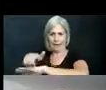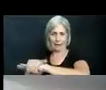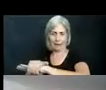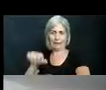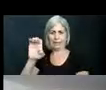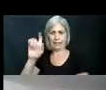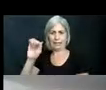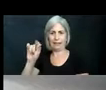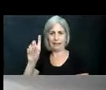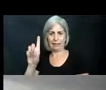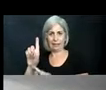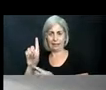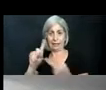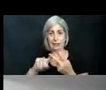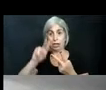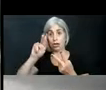New Jersey.